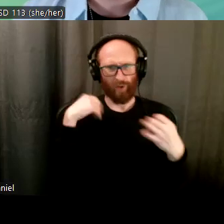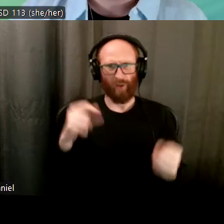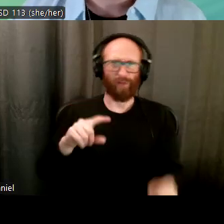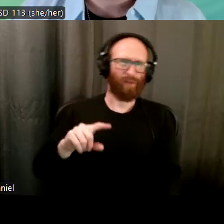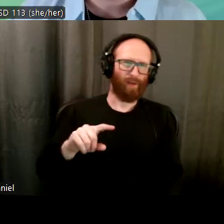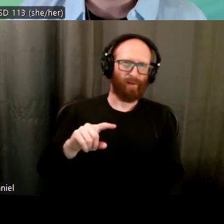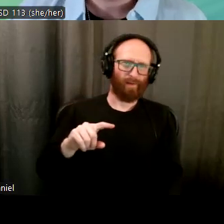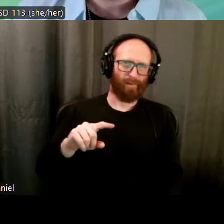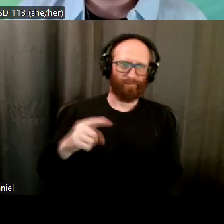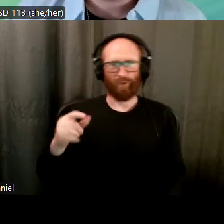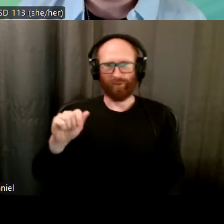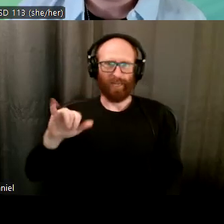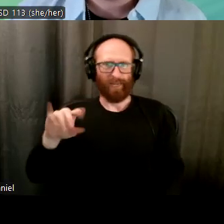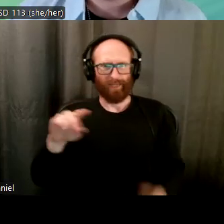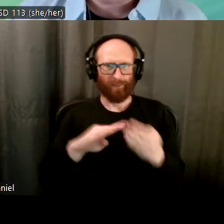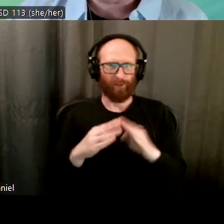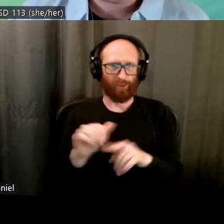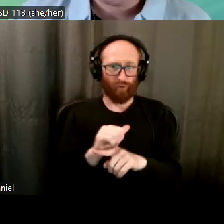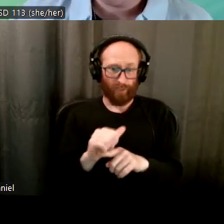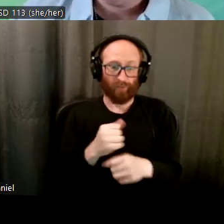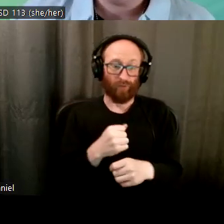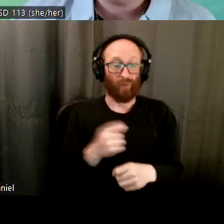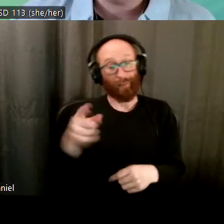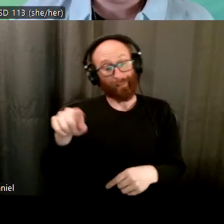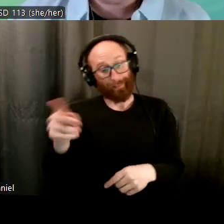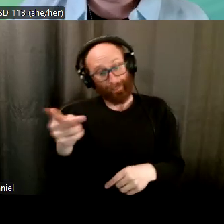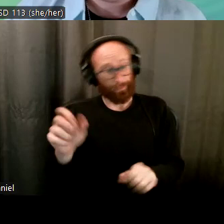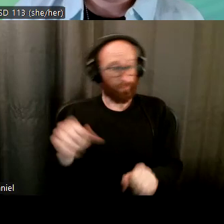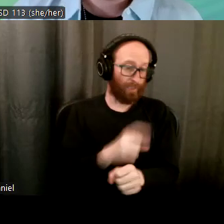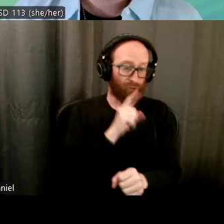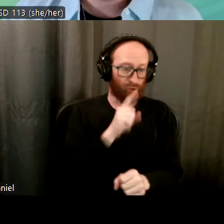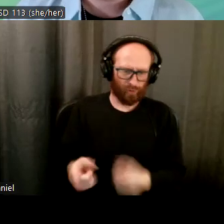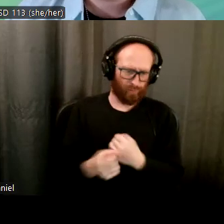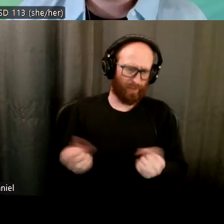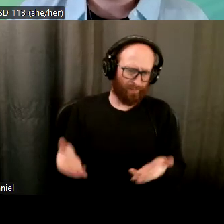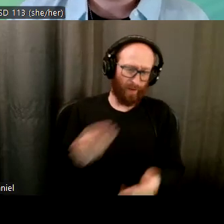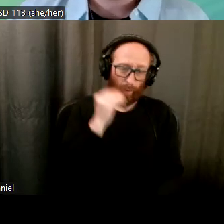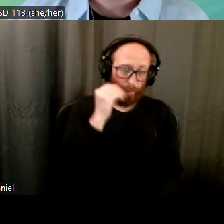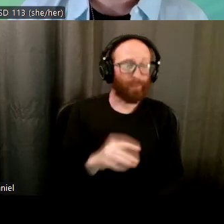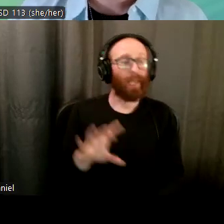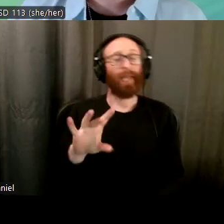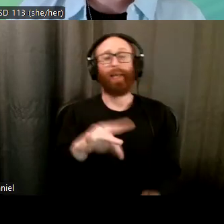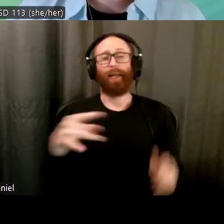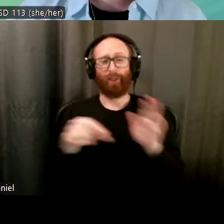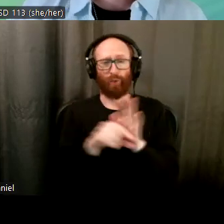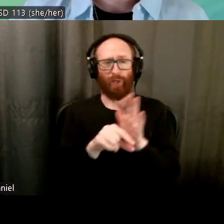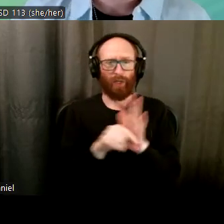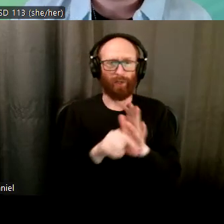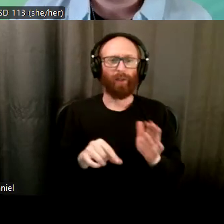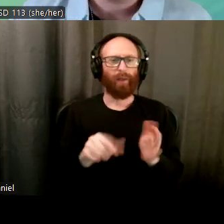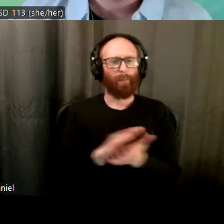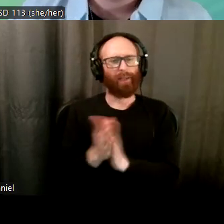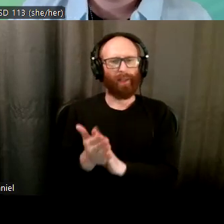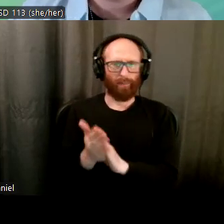make sure that she was safe at home as well. In eighth grade, she became our prevention club